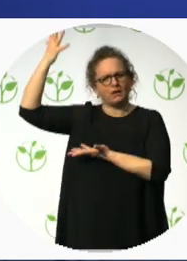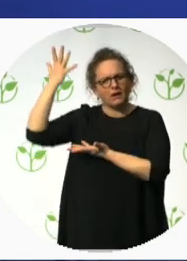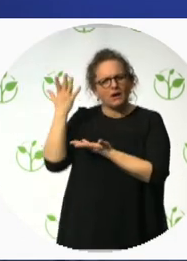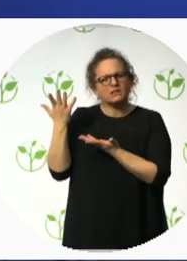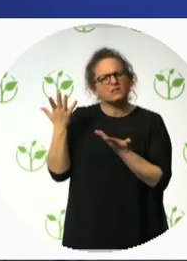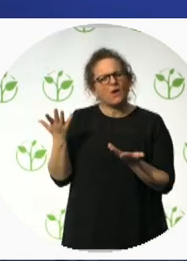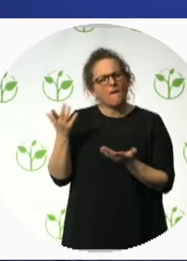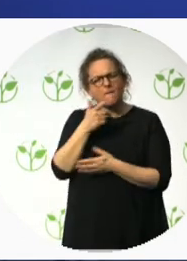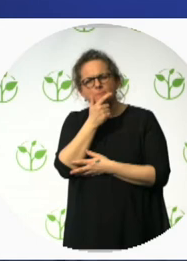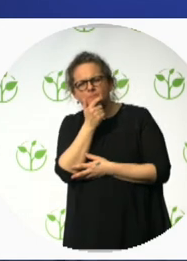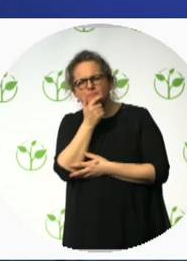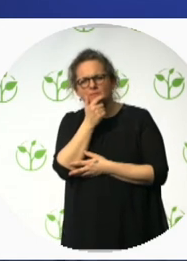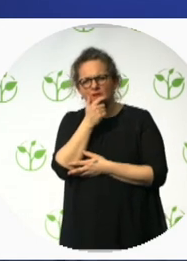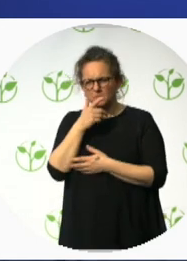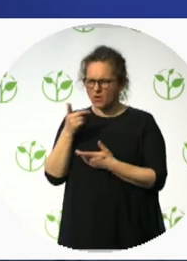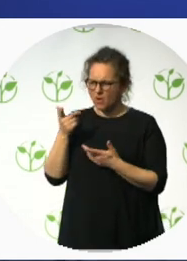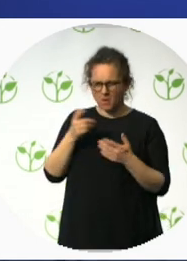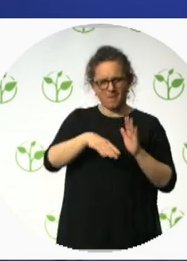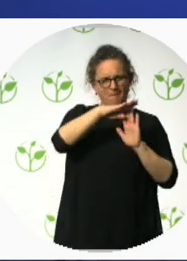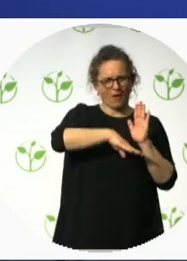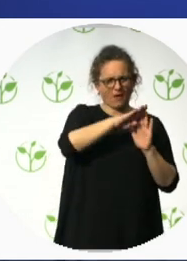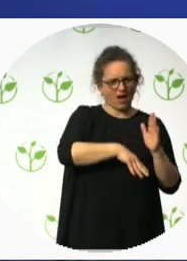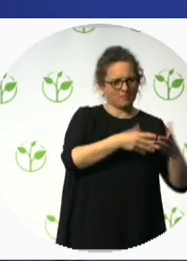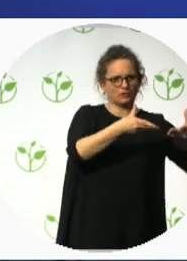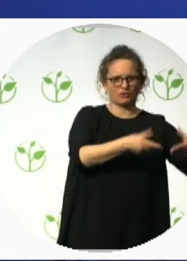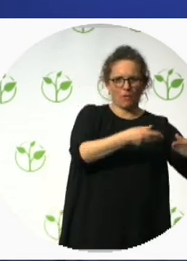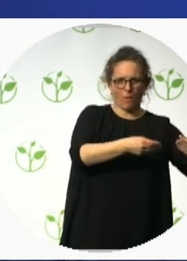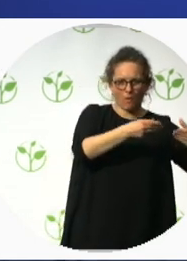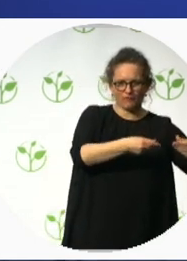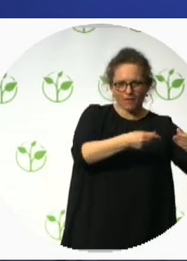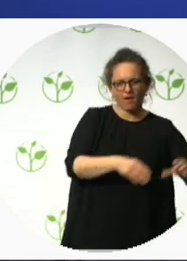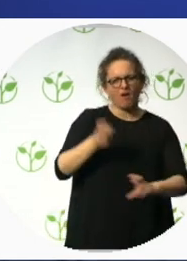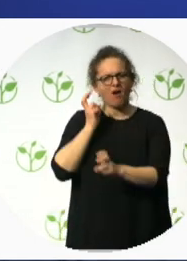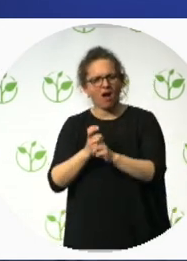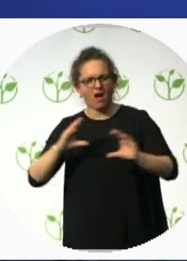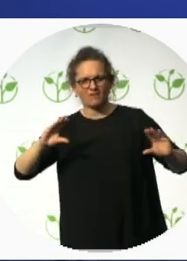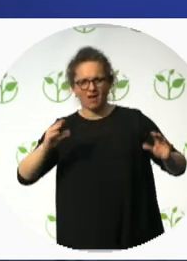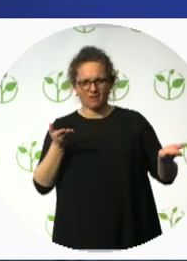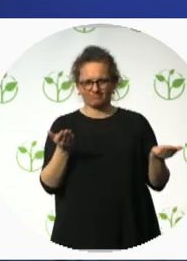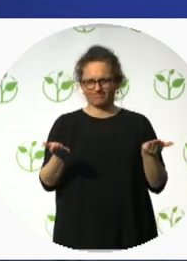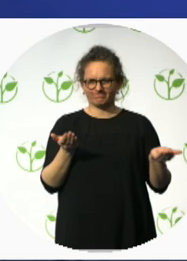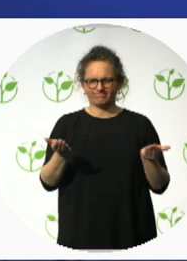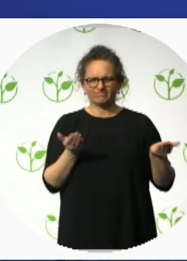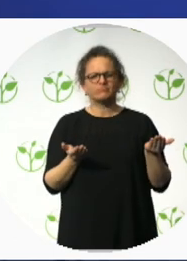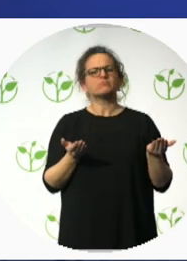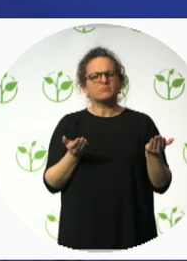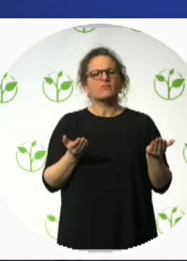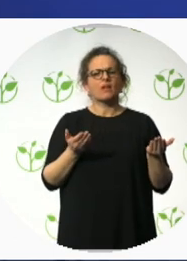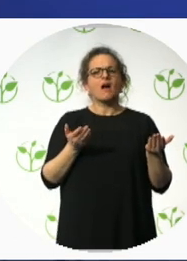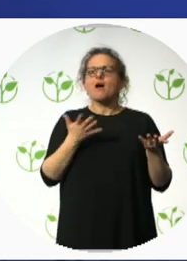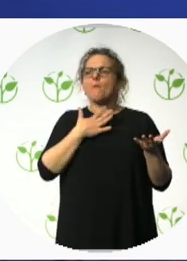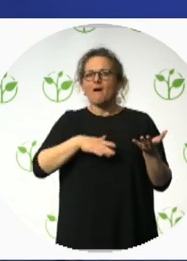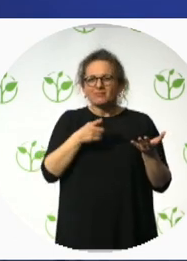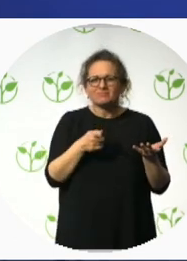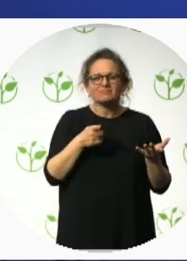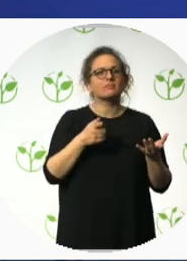Extending it to other countries? Is that one of your aims, and how can we help? And